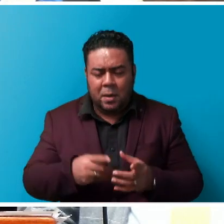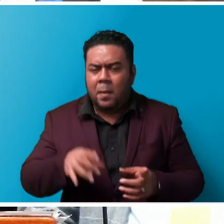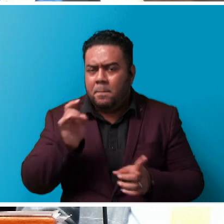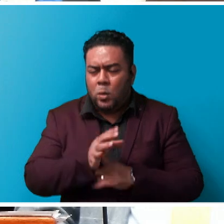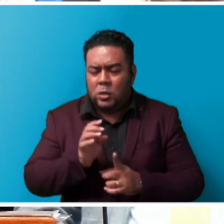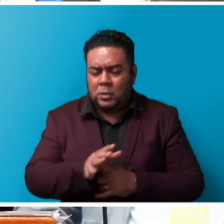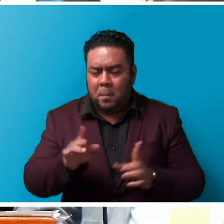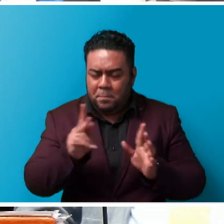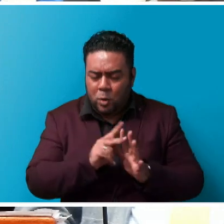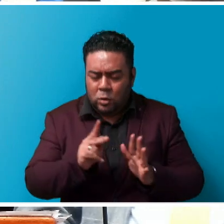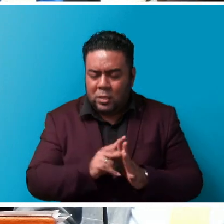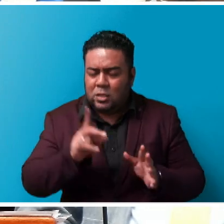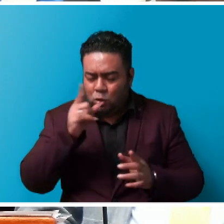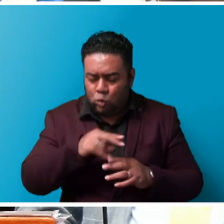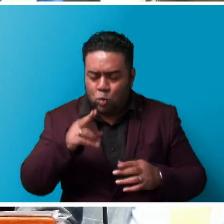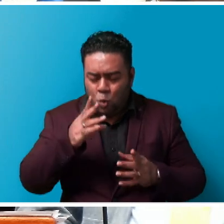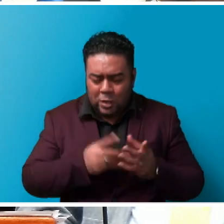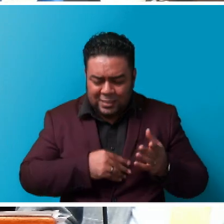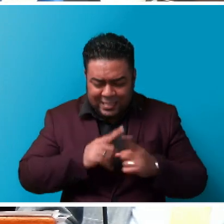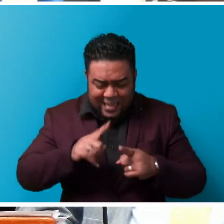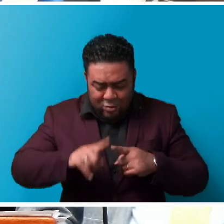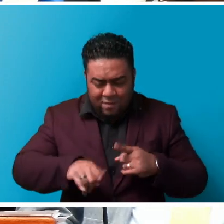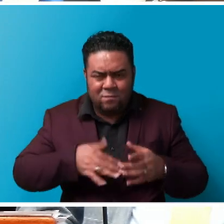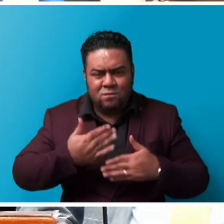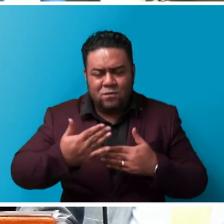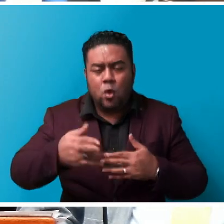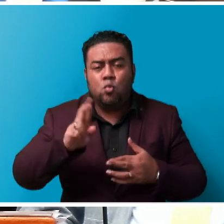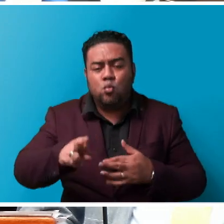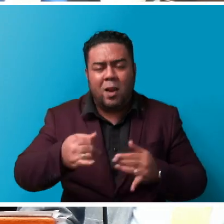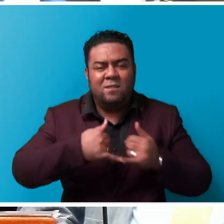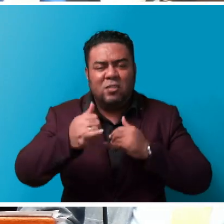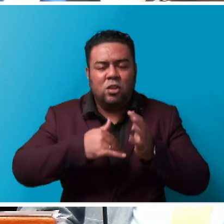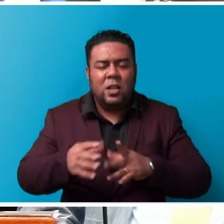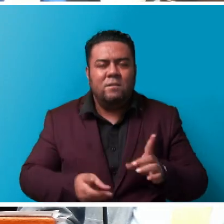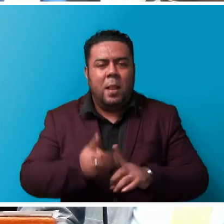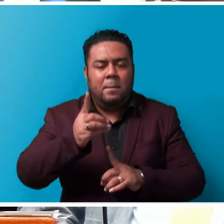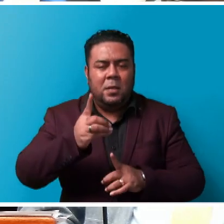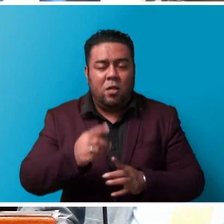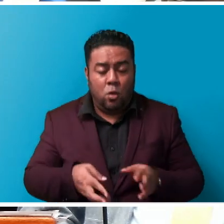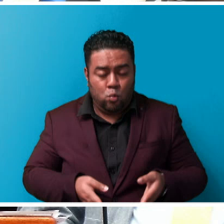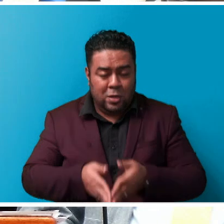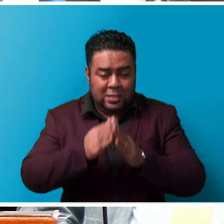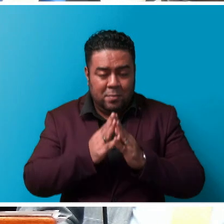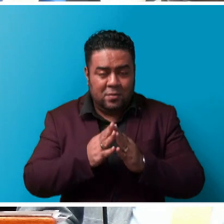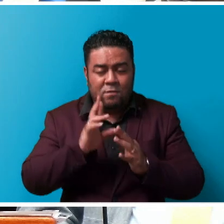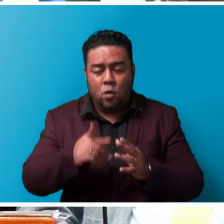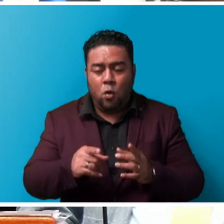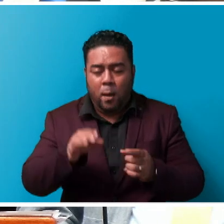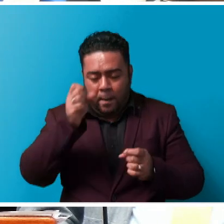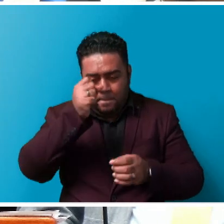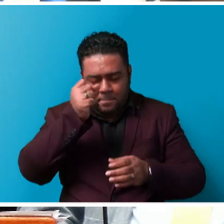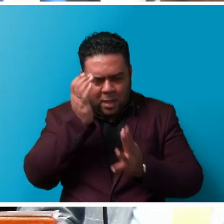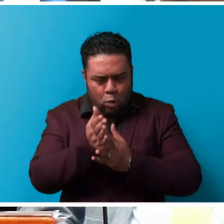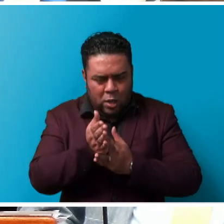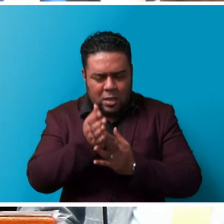priority is to accelerate rural infrastructure development. The re-establishment will allow for direct government involvement